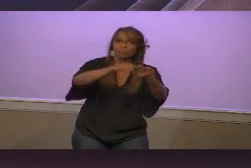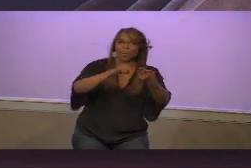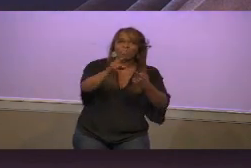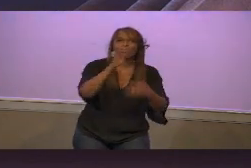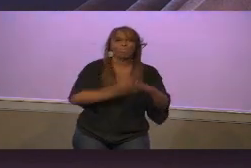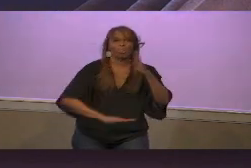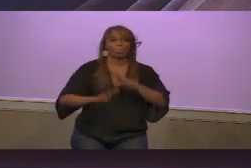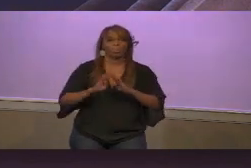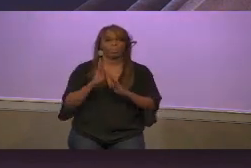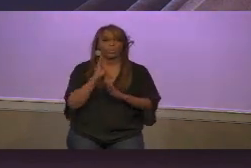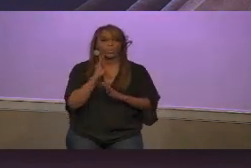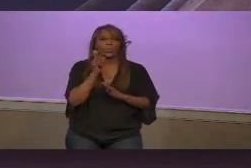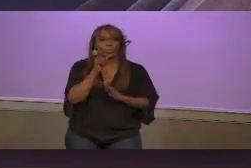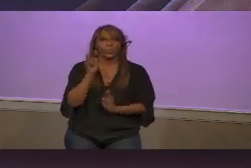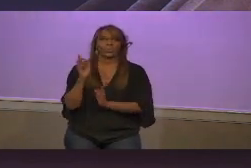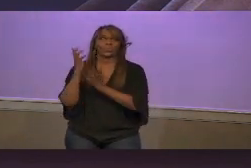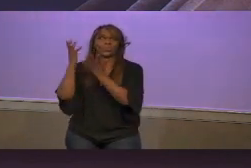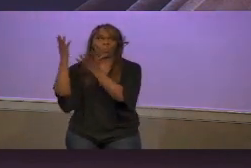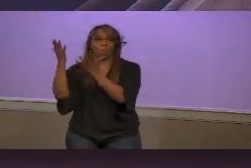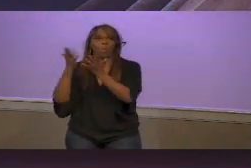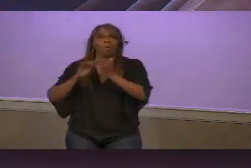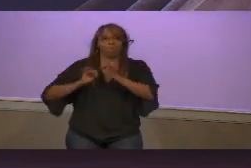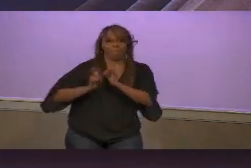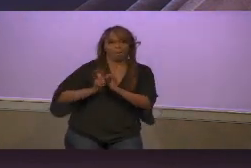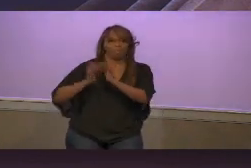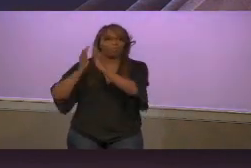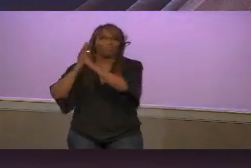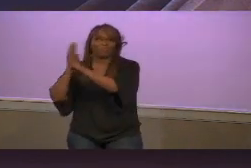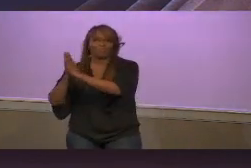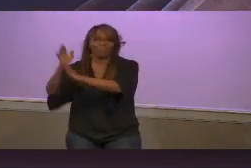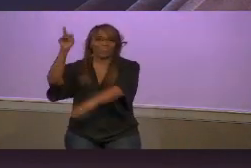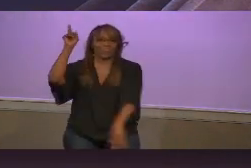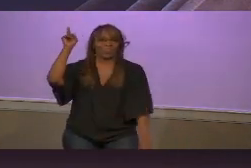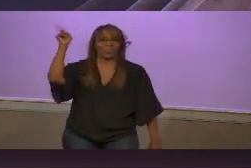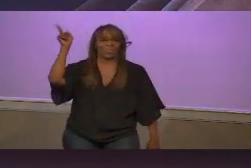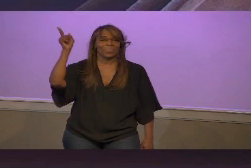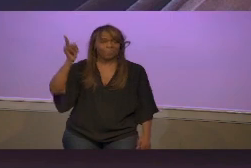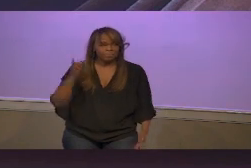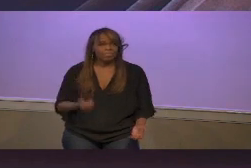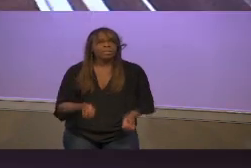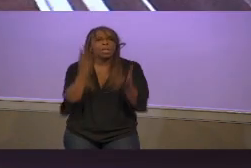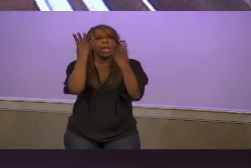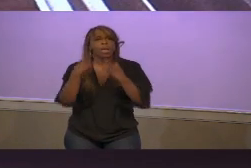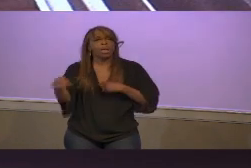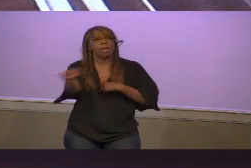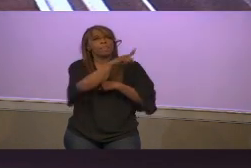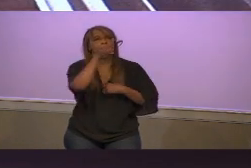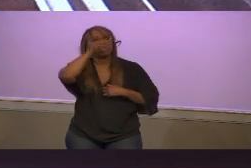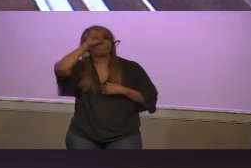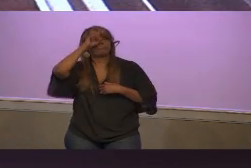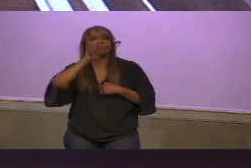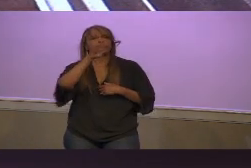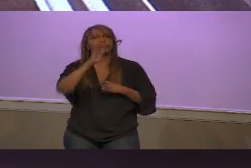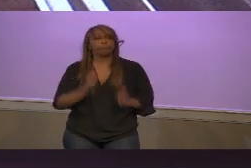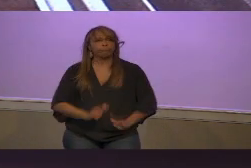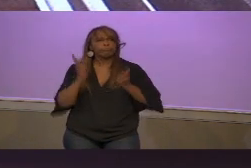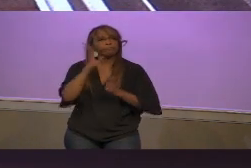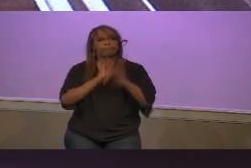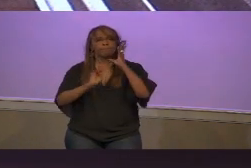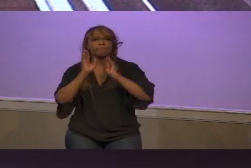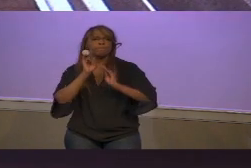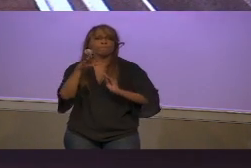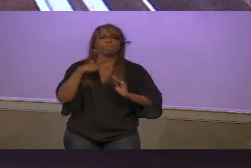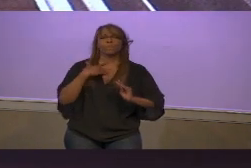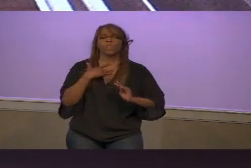who to call, and you knew how to call him? I mean, how many of you at some point in your life have